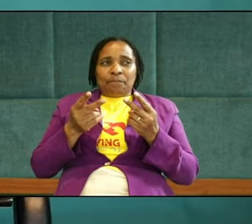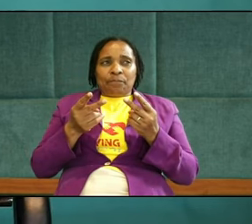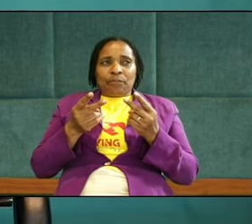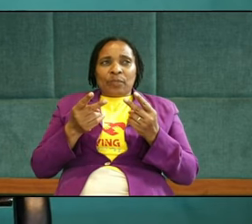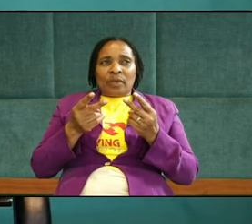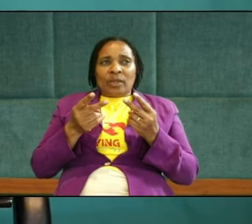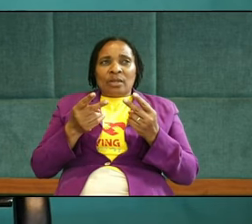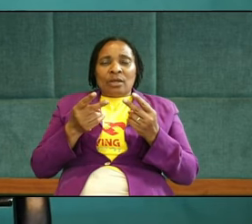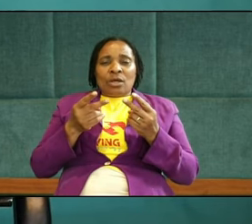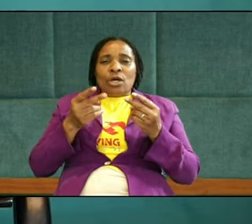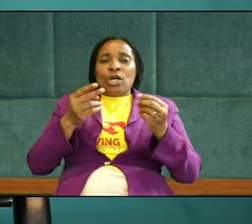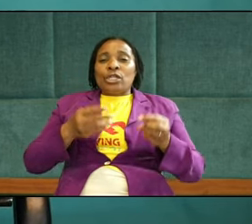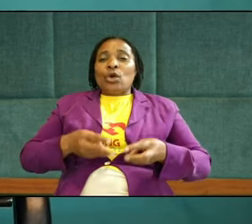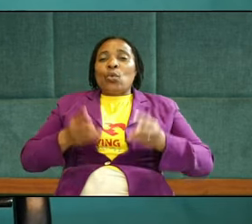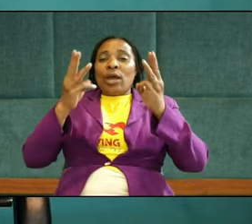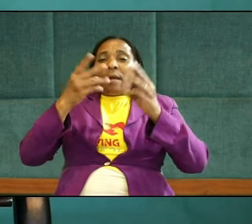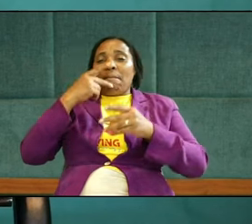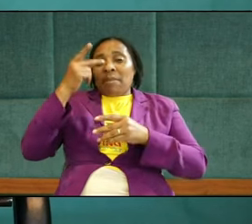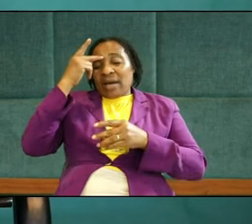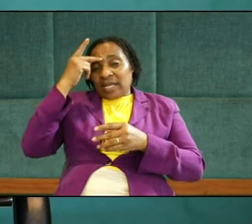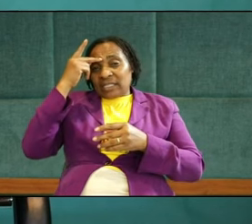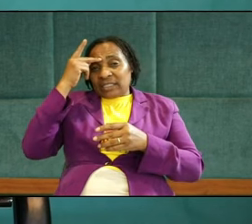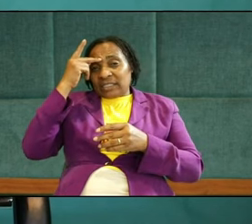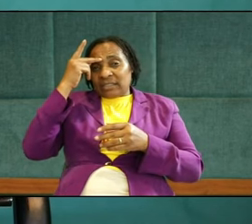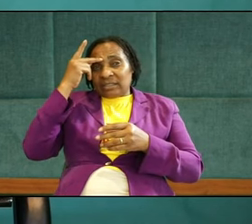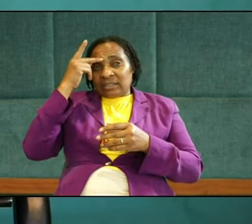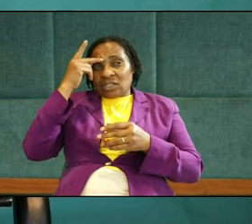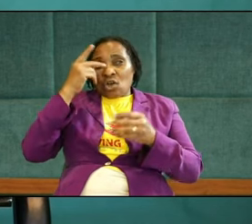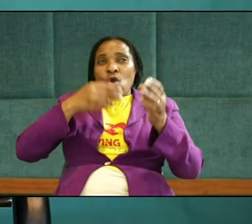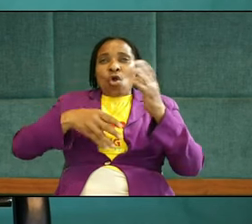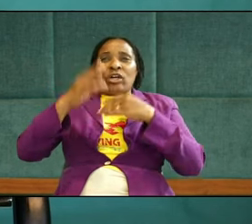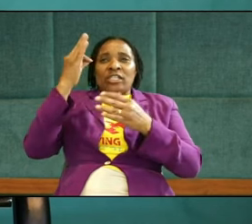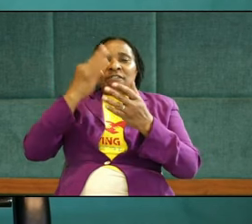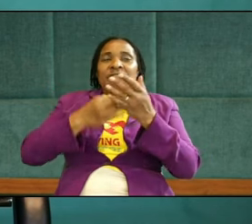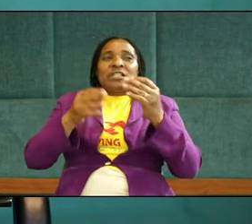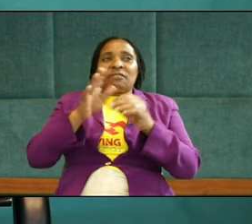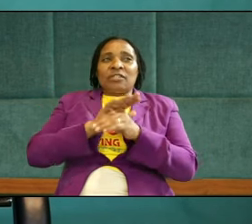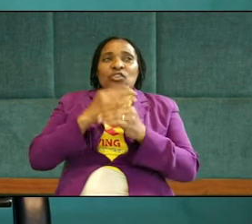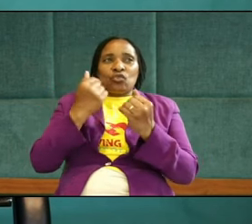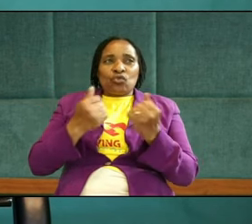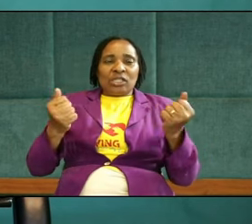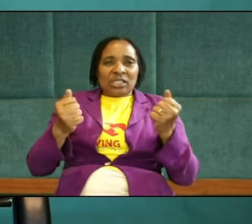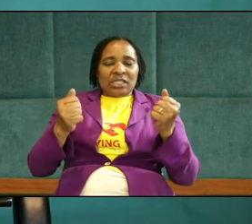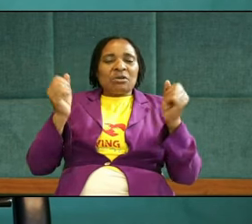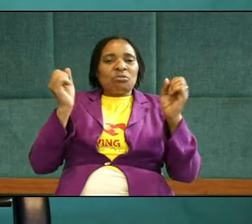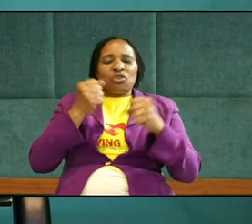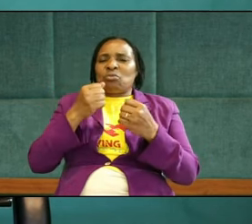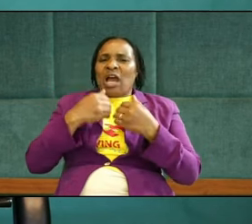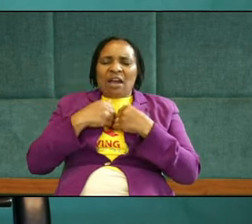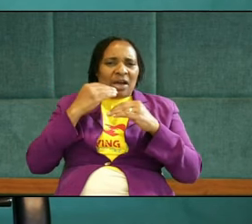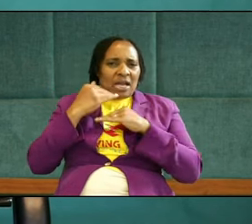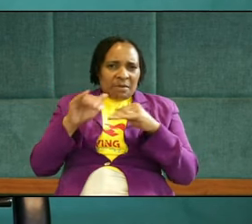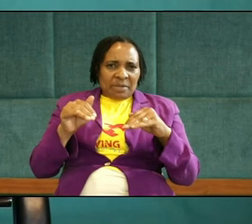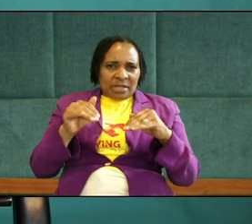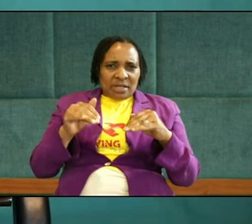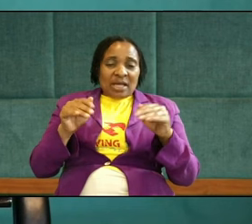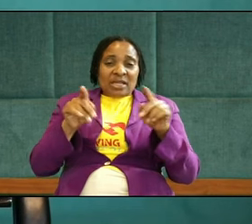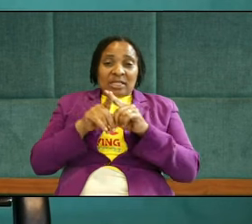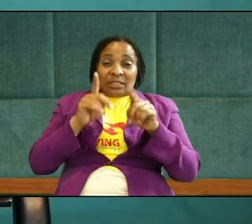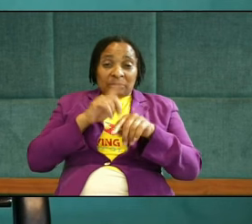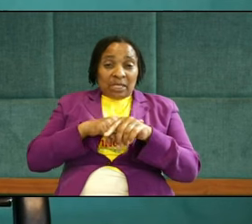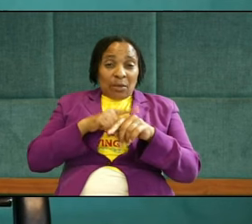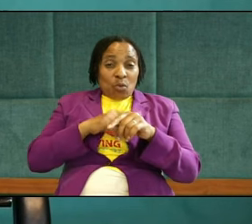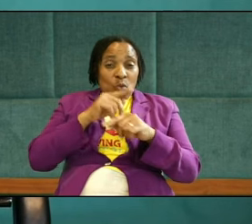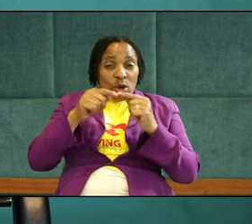the way parents shape their God's faithfulness into their children doesn't have a degree. Because even as we grow